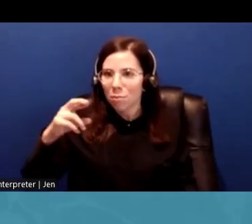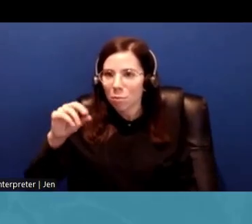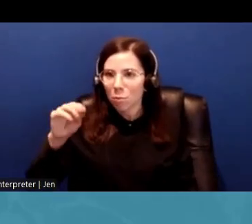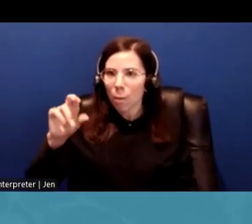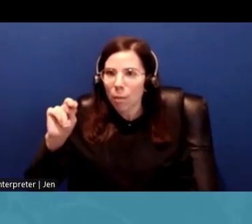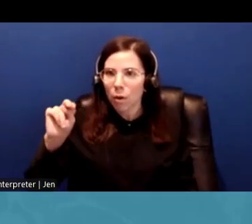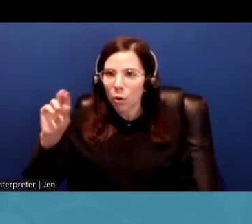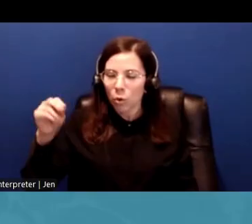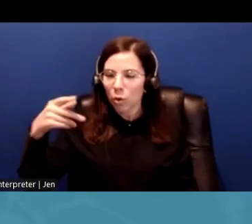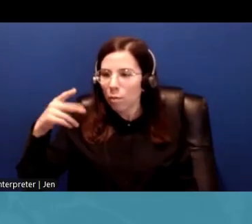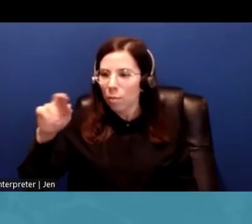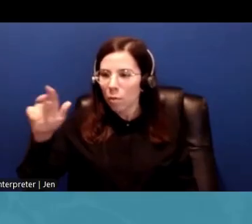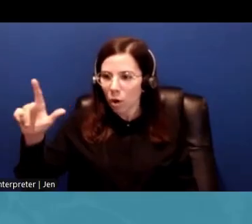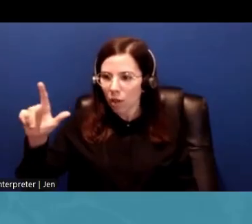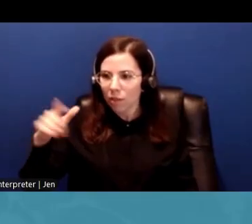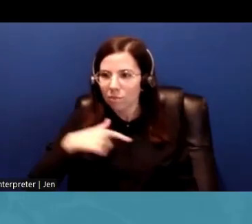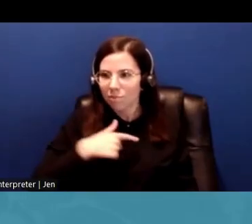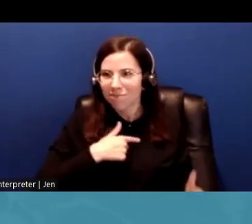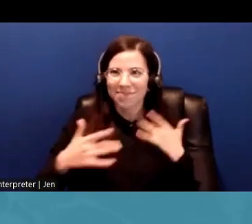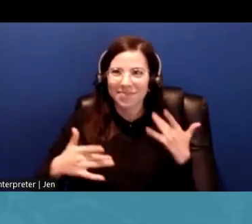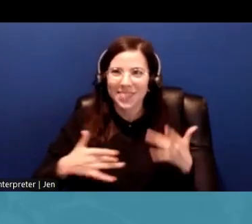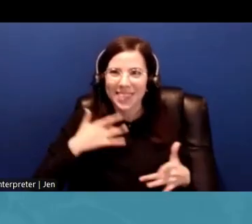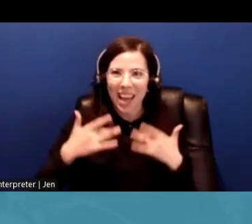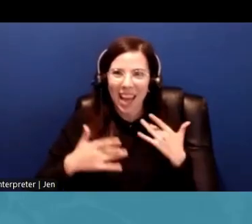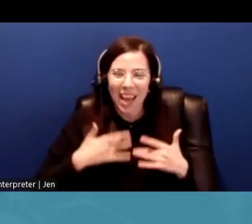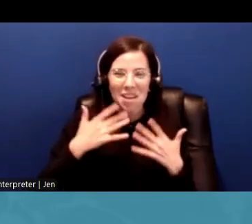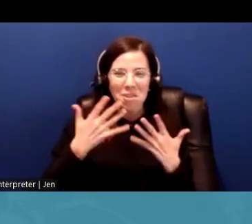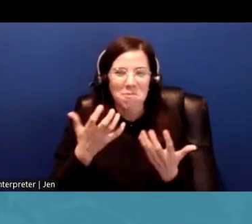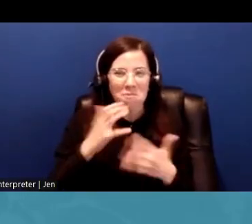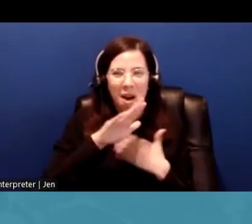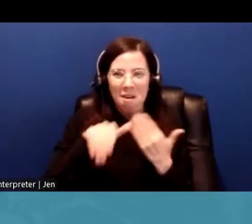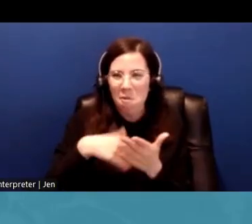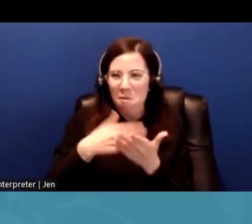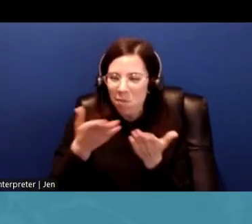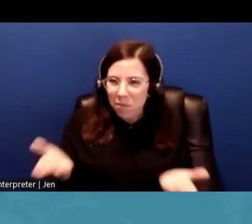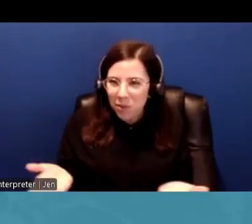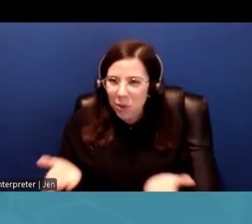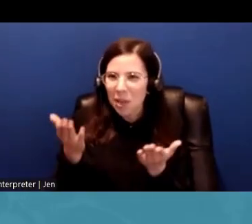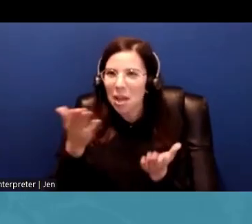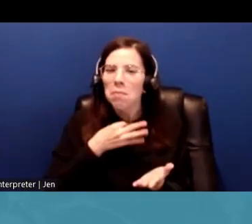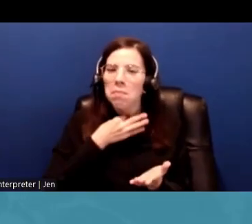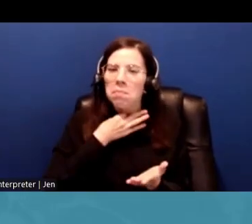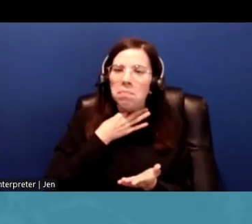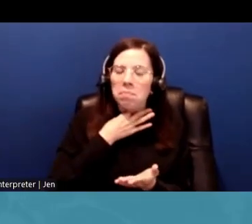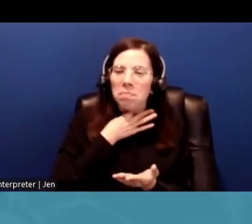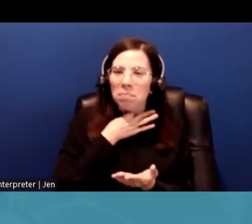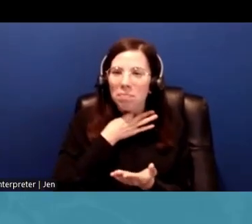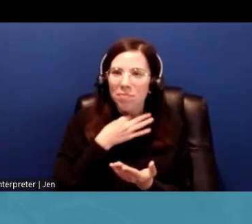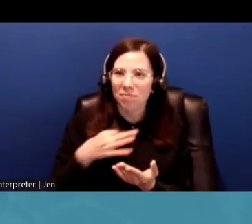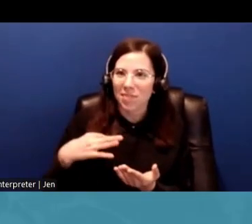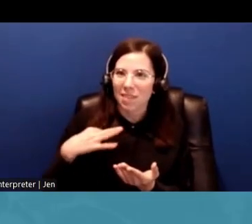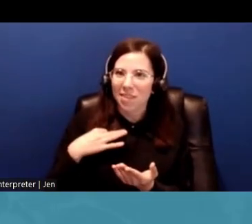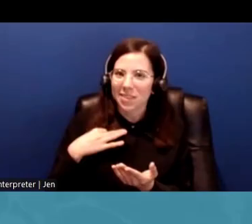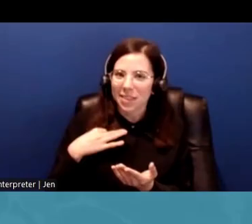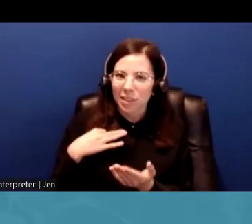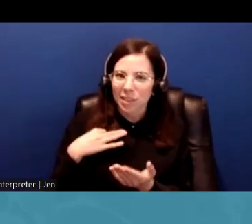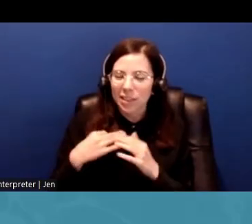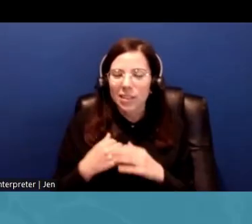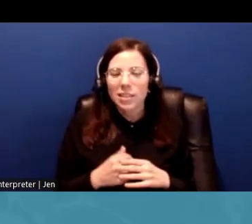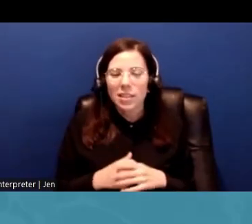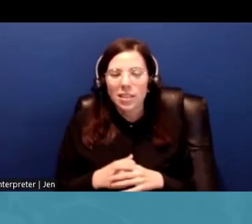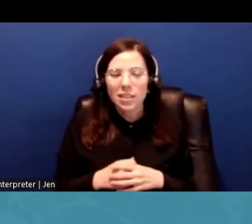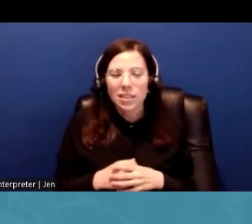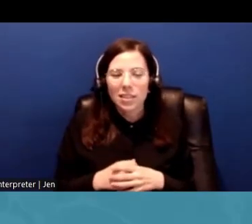and really want everyone who's here sort of interested in volunteering and